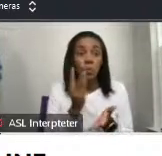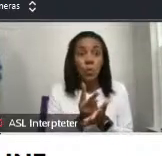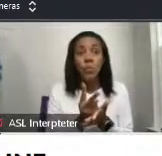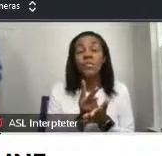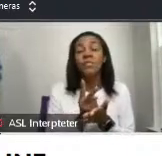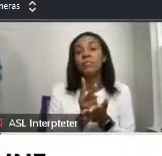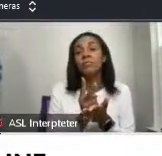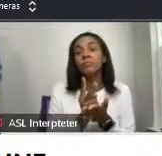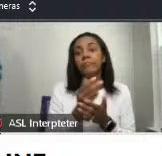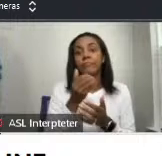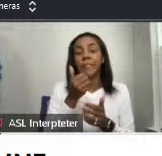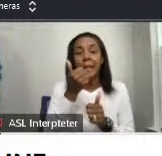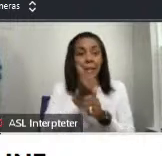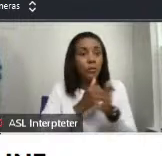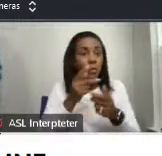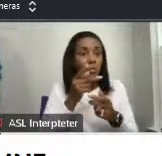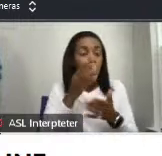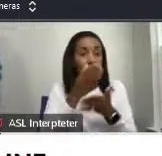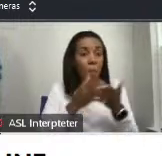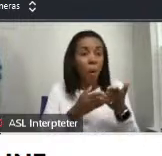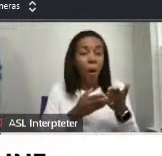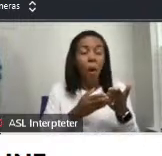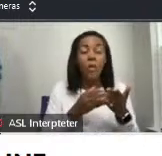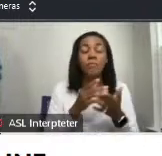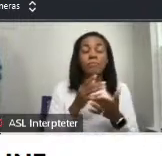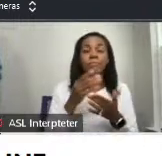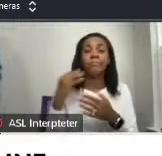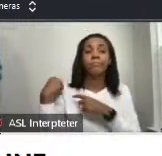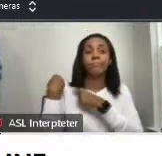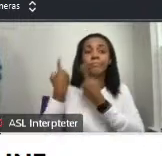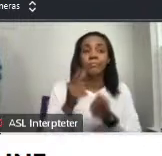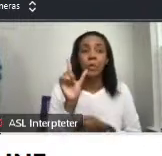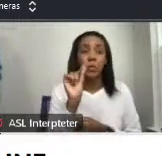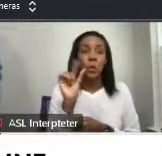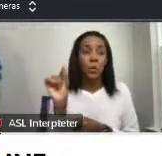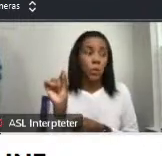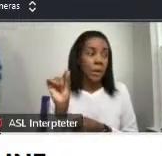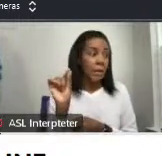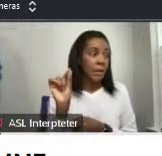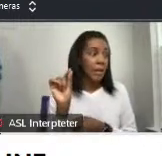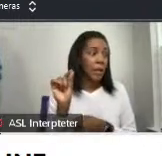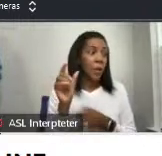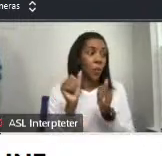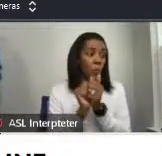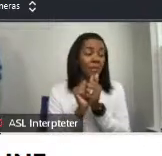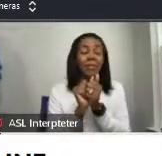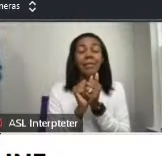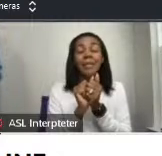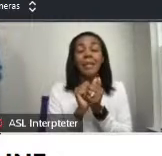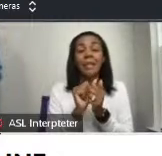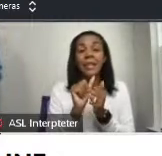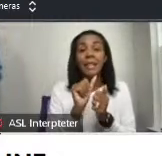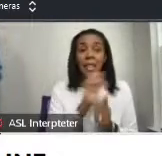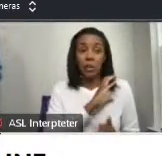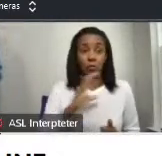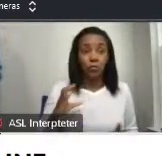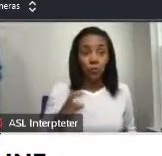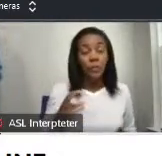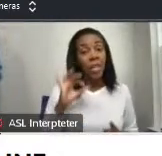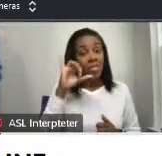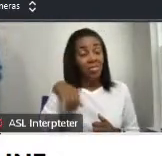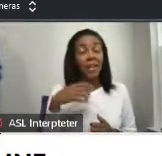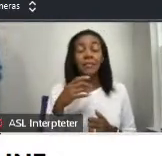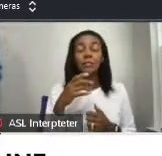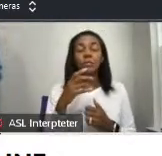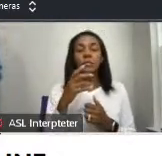meetings since April 2020 by the Riverfront Steering Committee, chaired by the chief. That committee was established as part of the